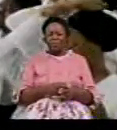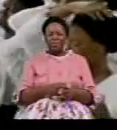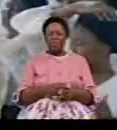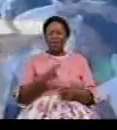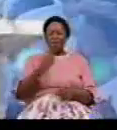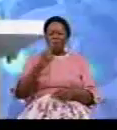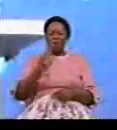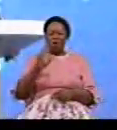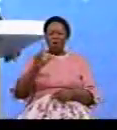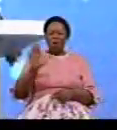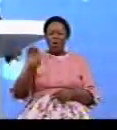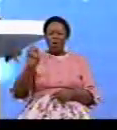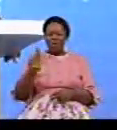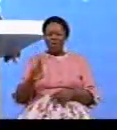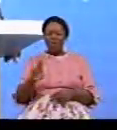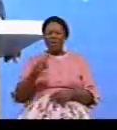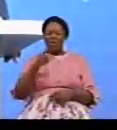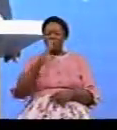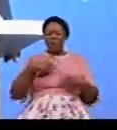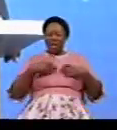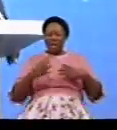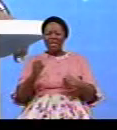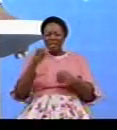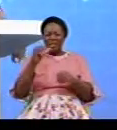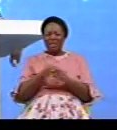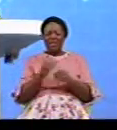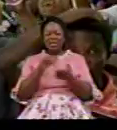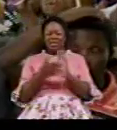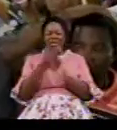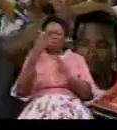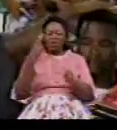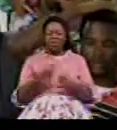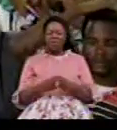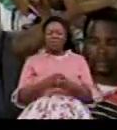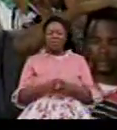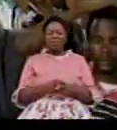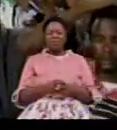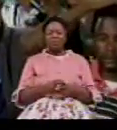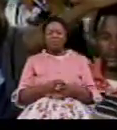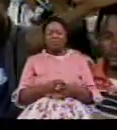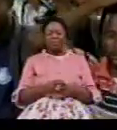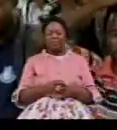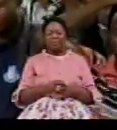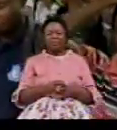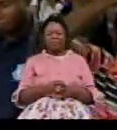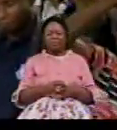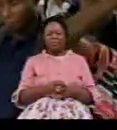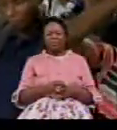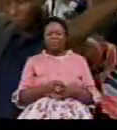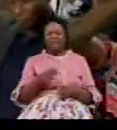all those evil spirits, I command, in Jesus come name out in Jesus' name. Any